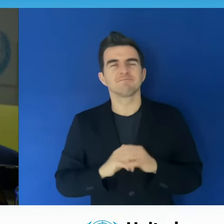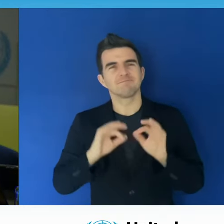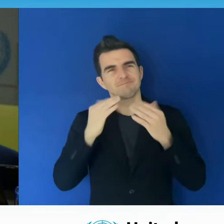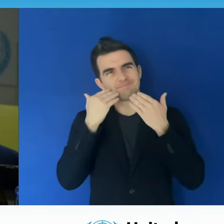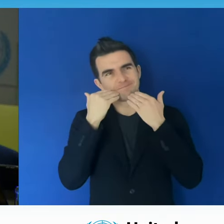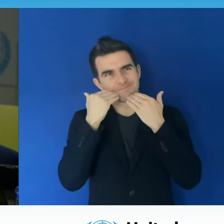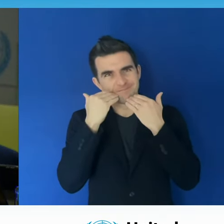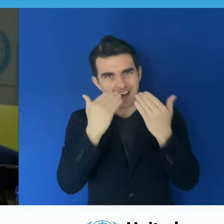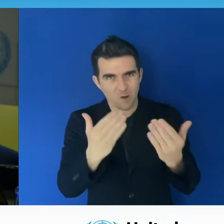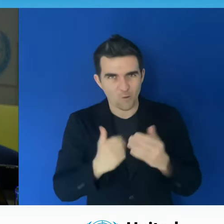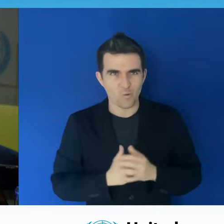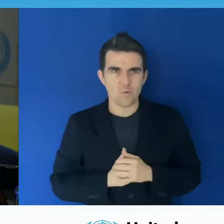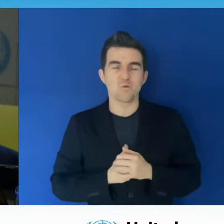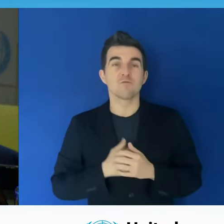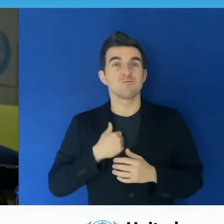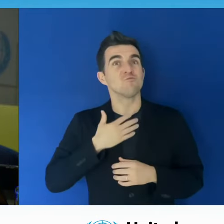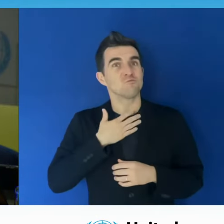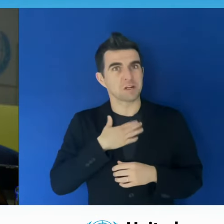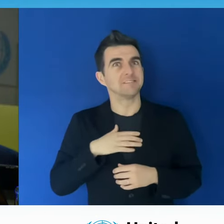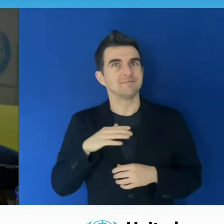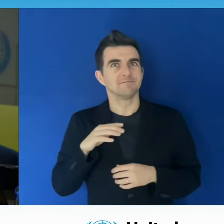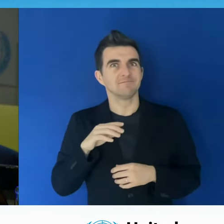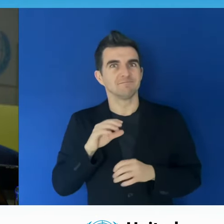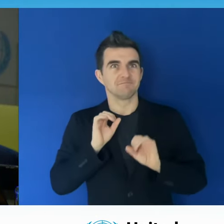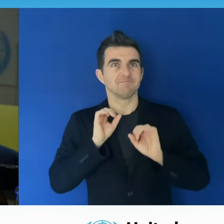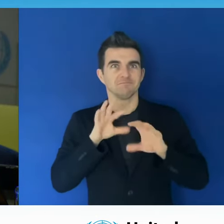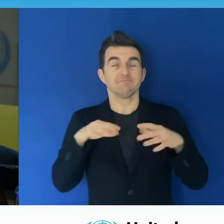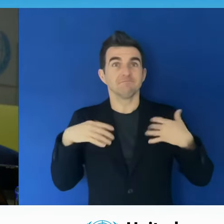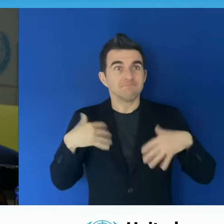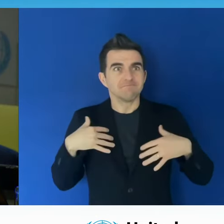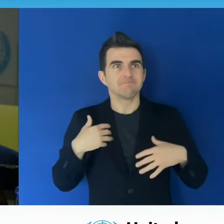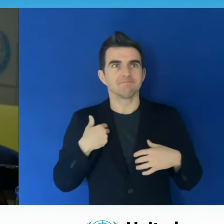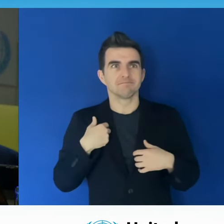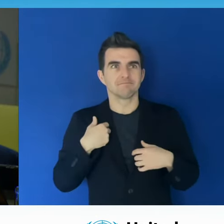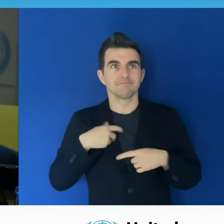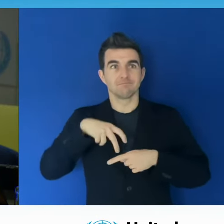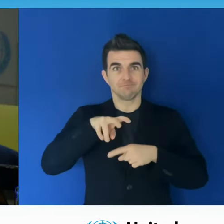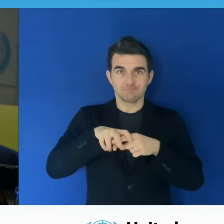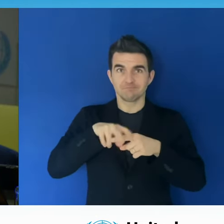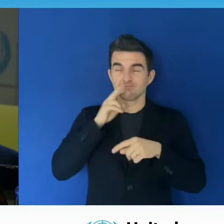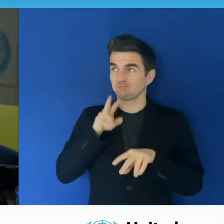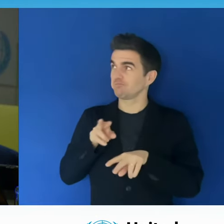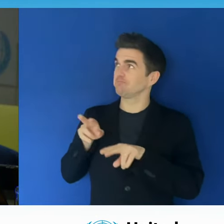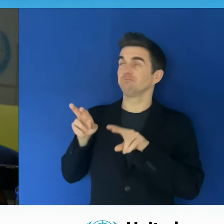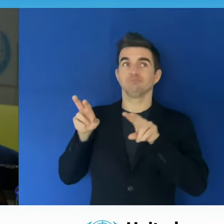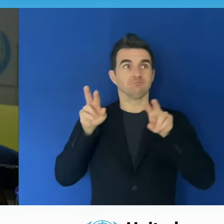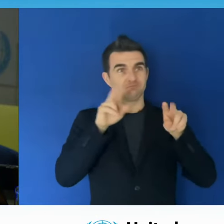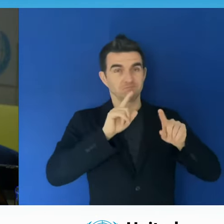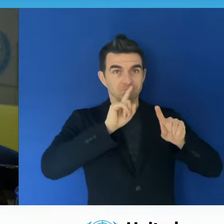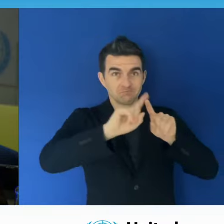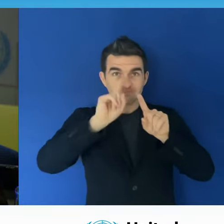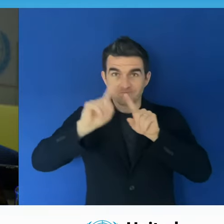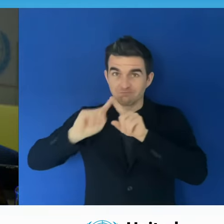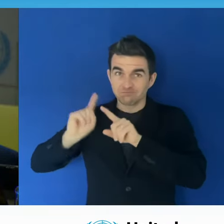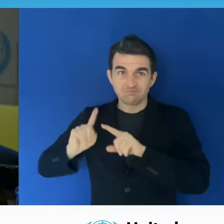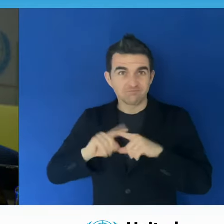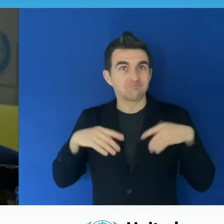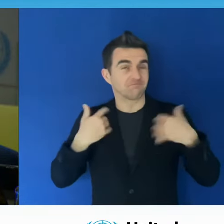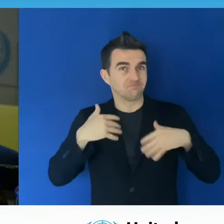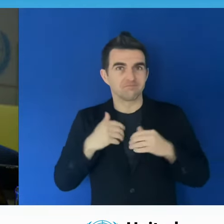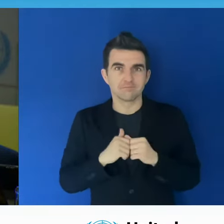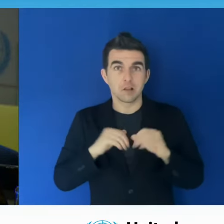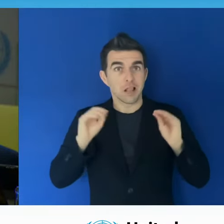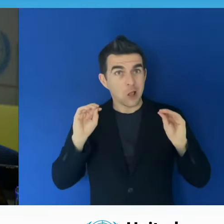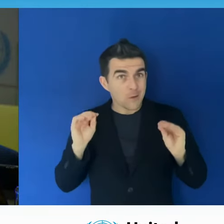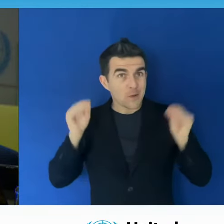such a diverse panel, of course, but also such a diverse presence of youth from all around the world. So thank you so much for coming, dedicating some